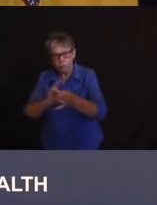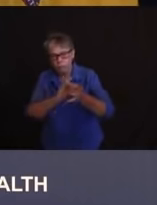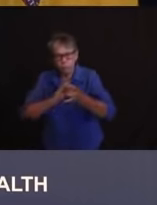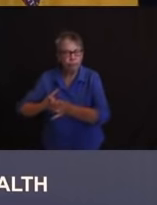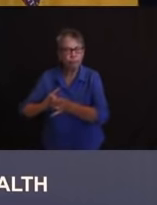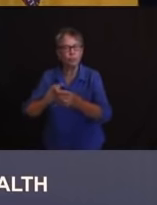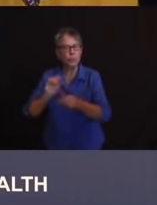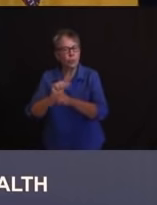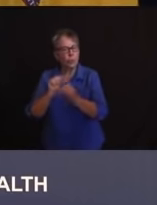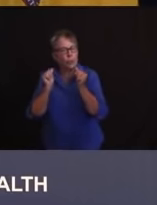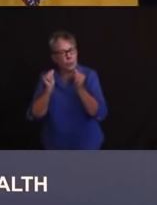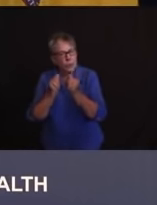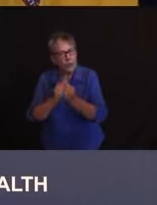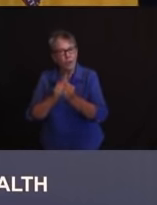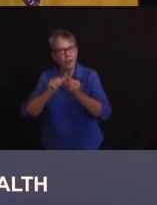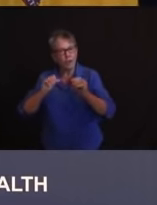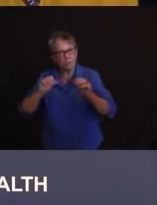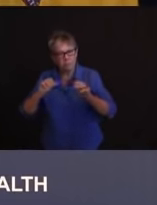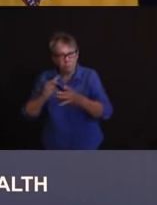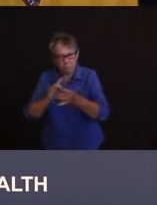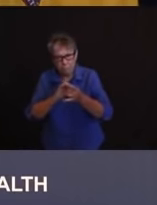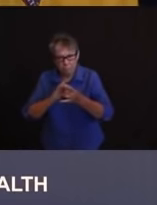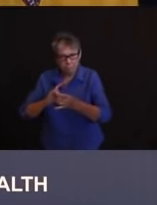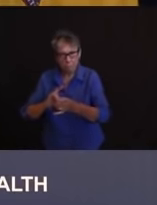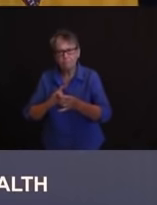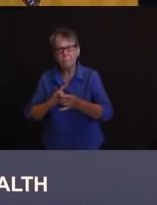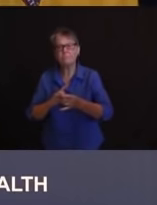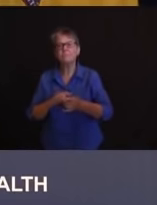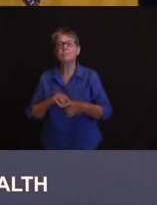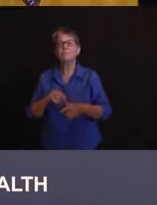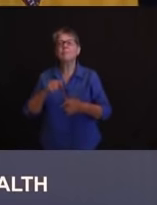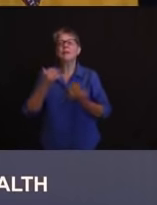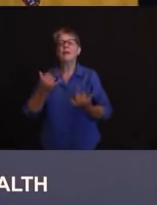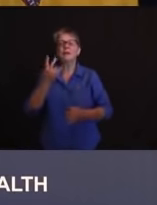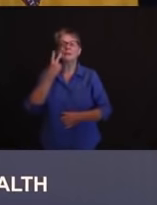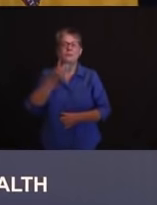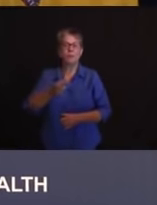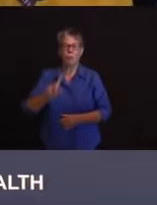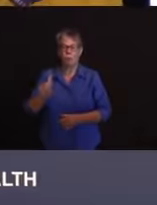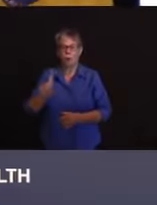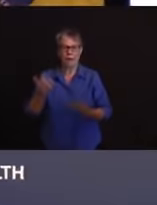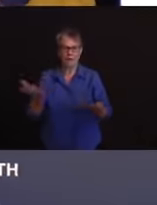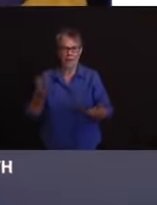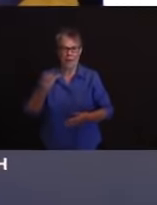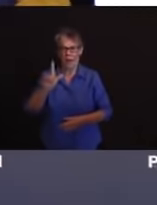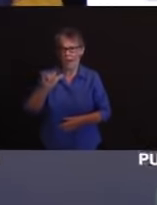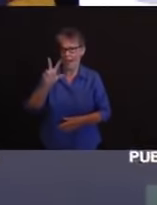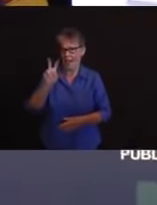virtually tomorrow, and we'll be with you live, unless you hear otherwise, Wednesday at 1 o'clock. God bless.